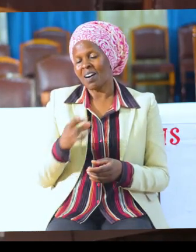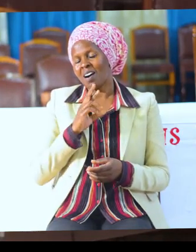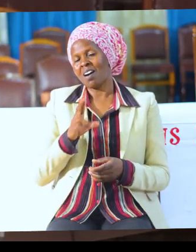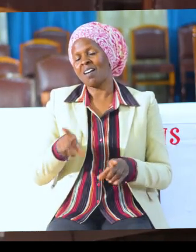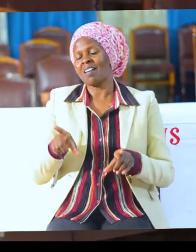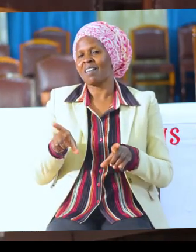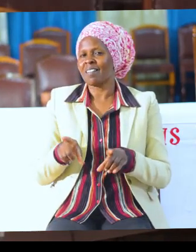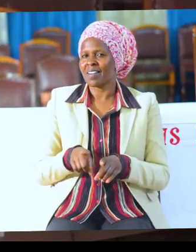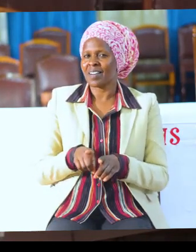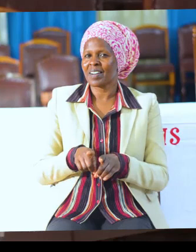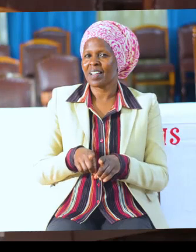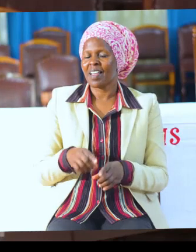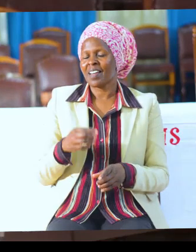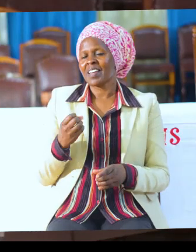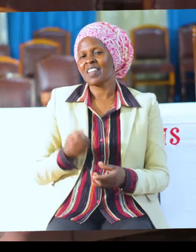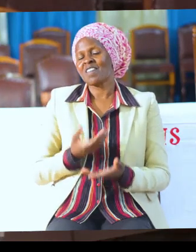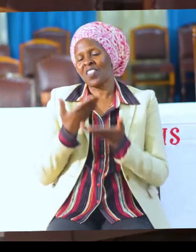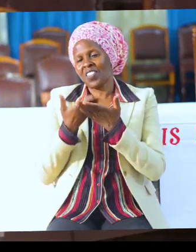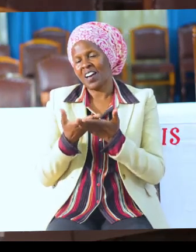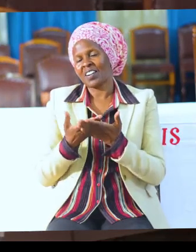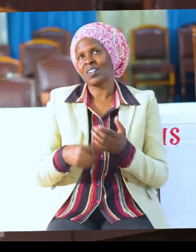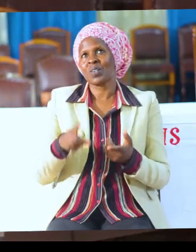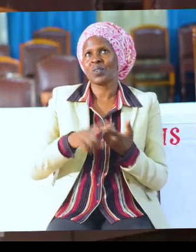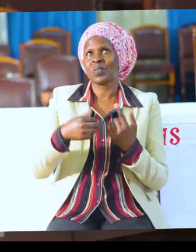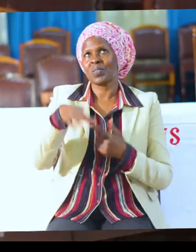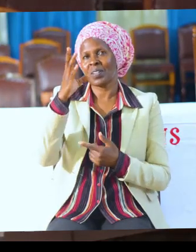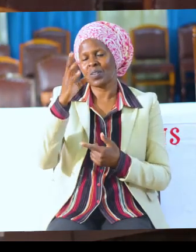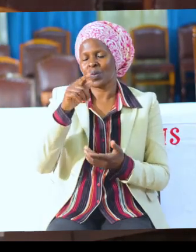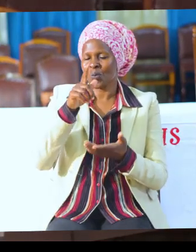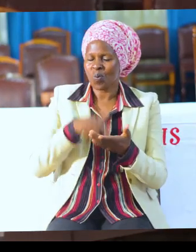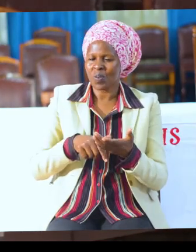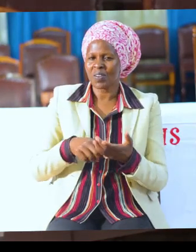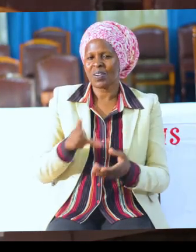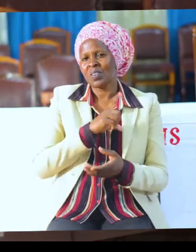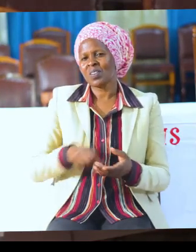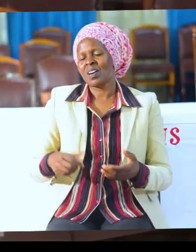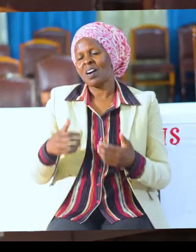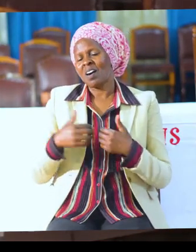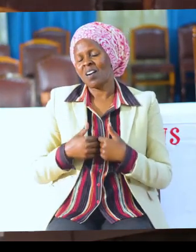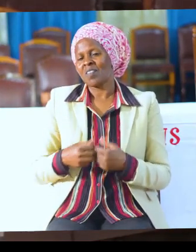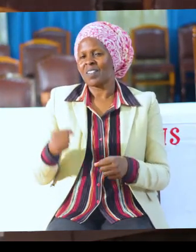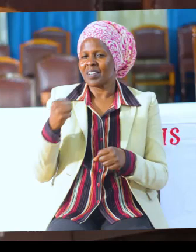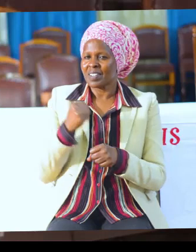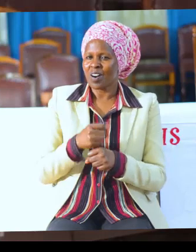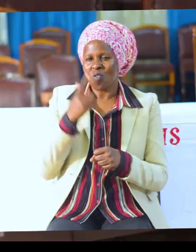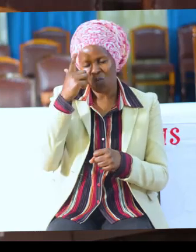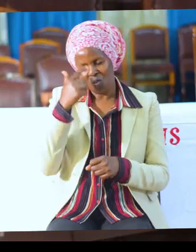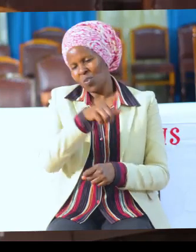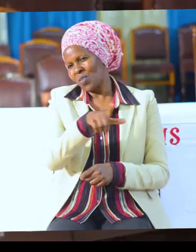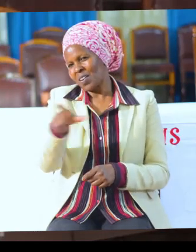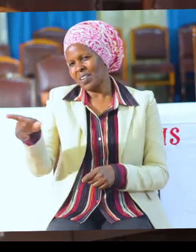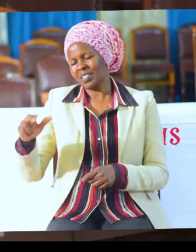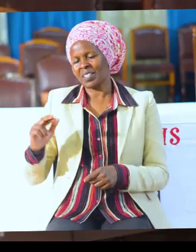like, and give thanks to the Lord. In conclusion, we are saying what the Lord has done for us is so much that